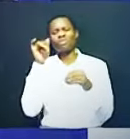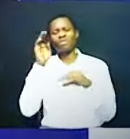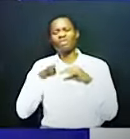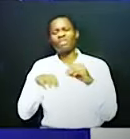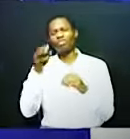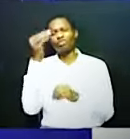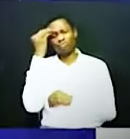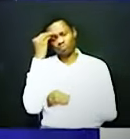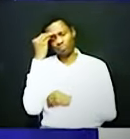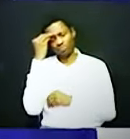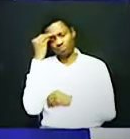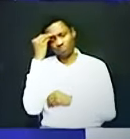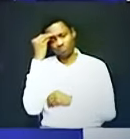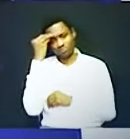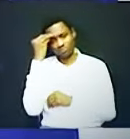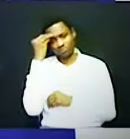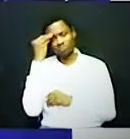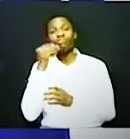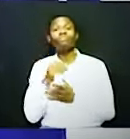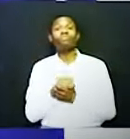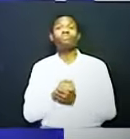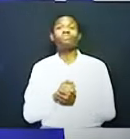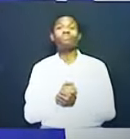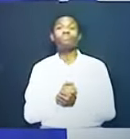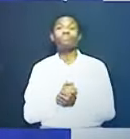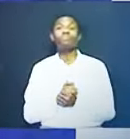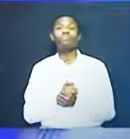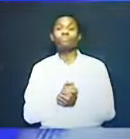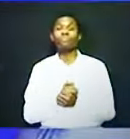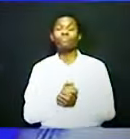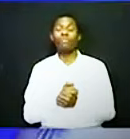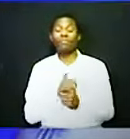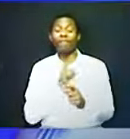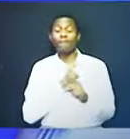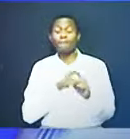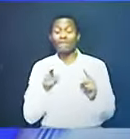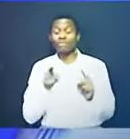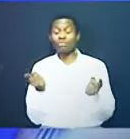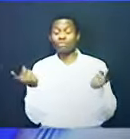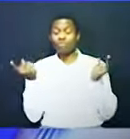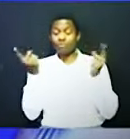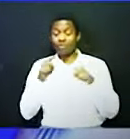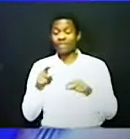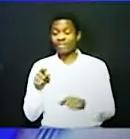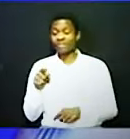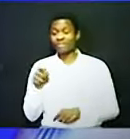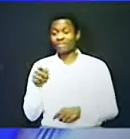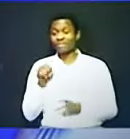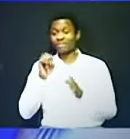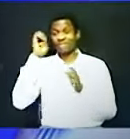Now bear. But when he,